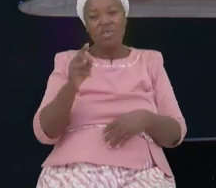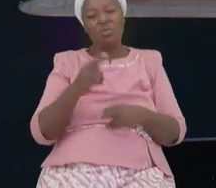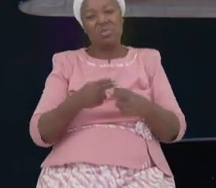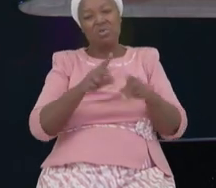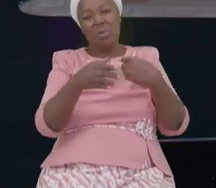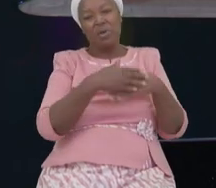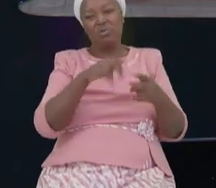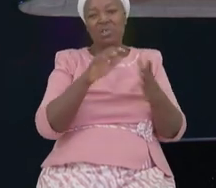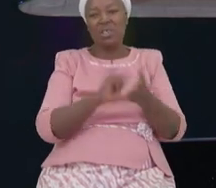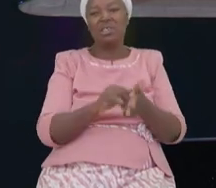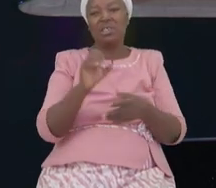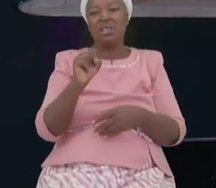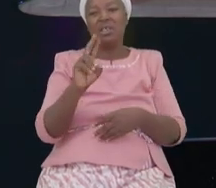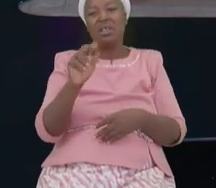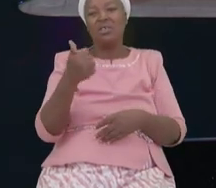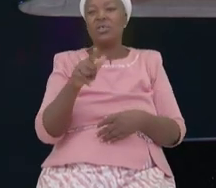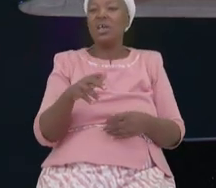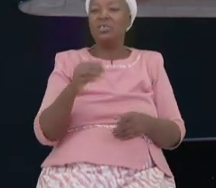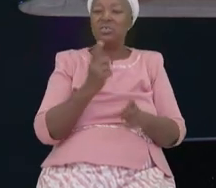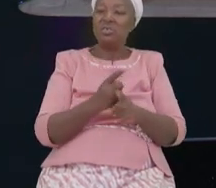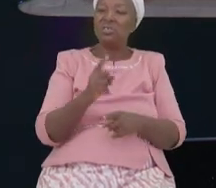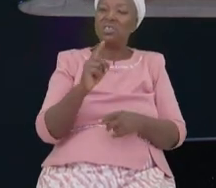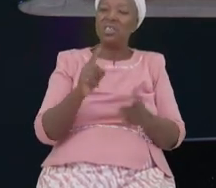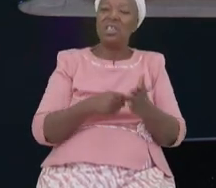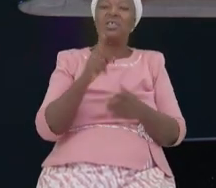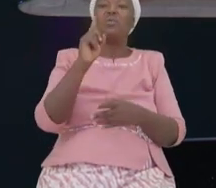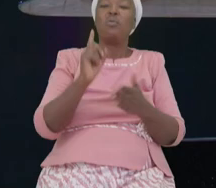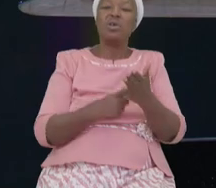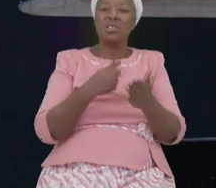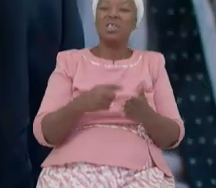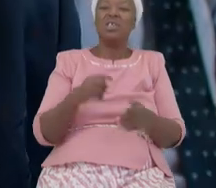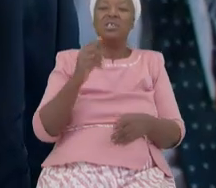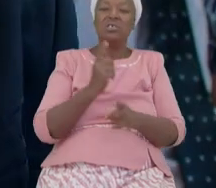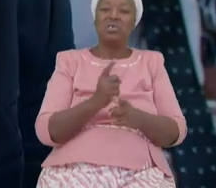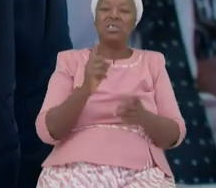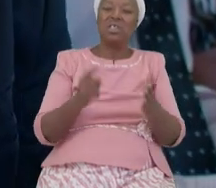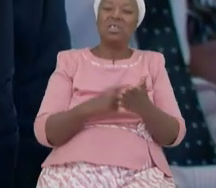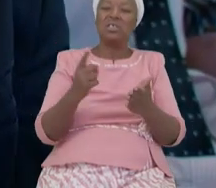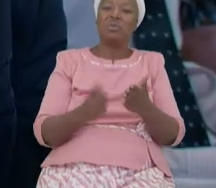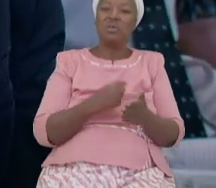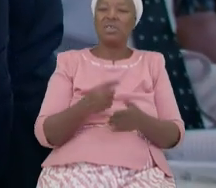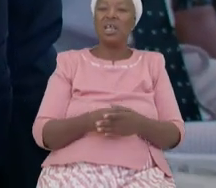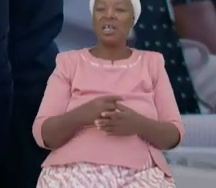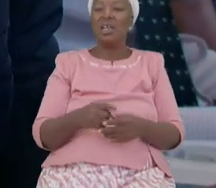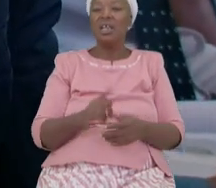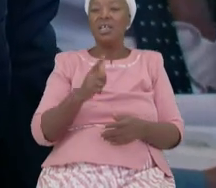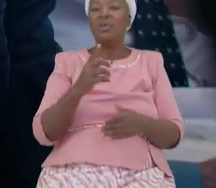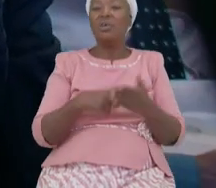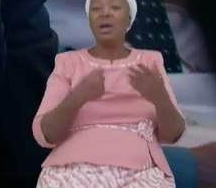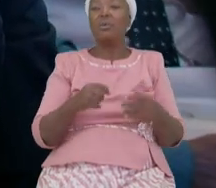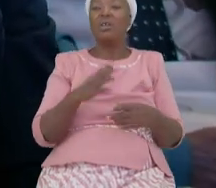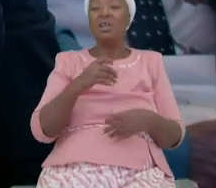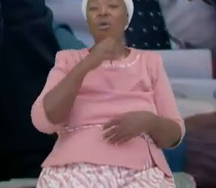And then, after that, just this once. After that, the whole habit will come